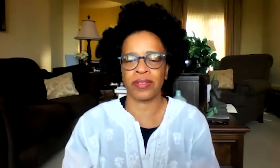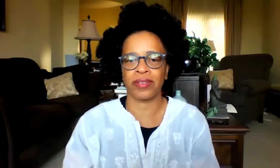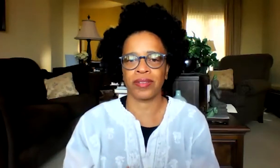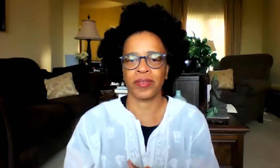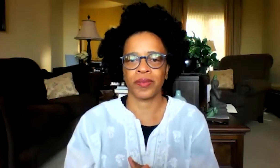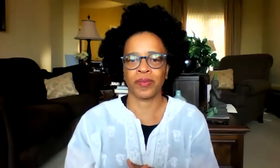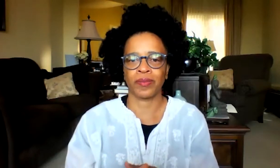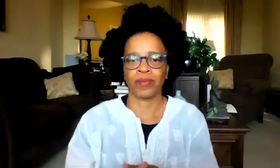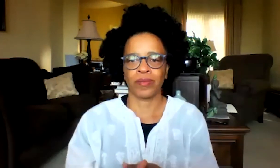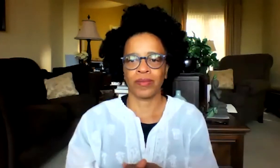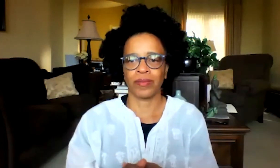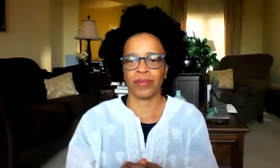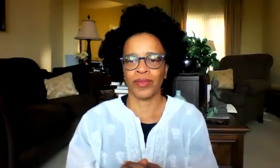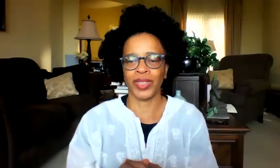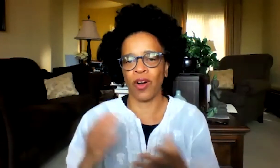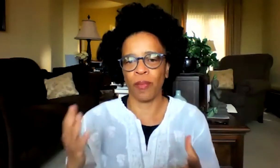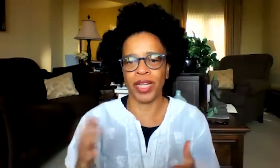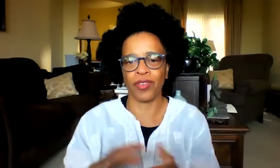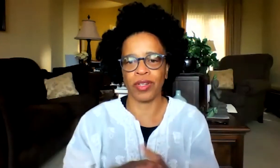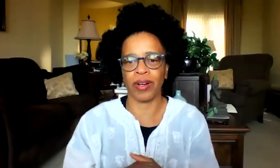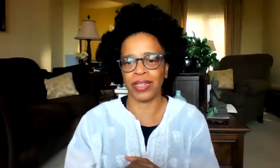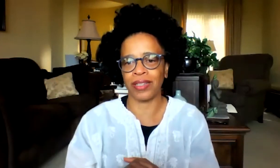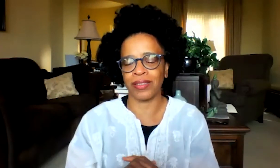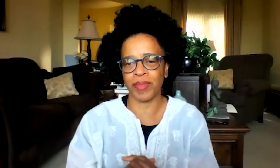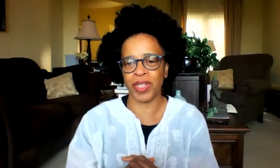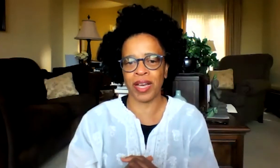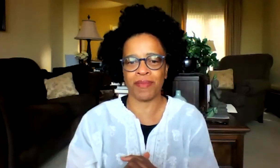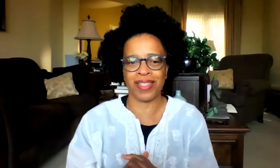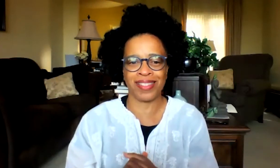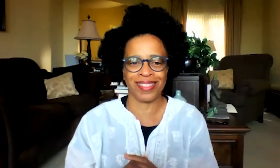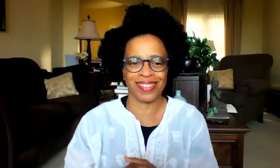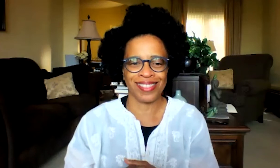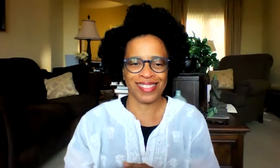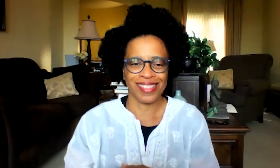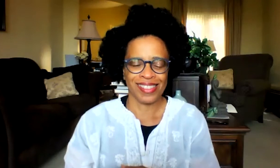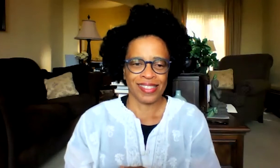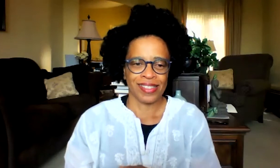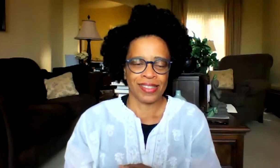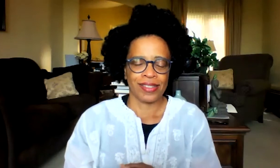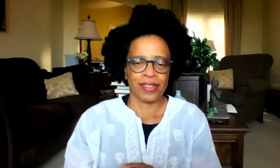gender. We call patriarchy sometimes.